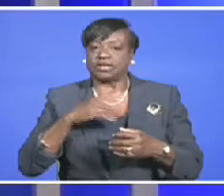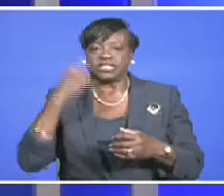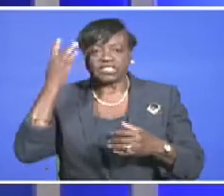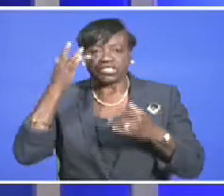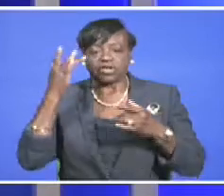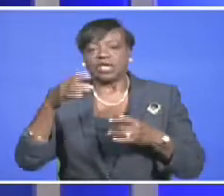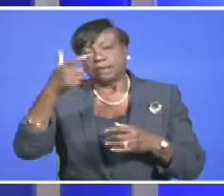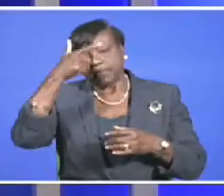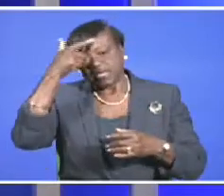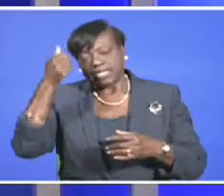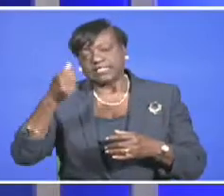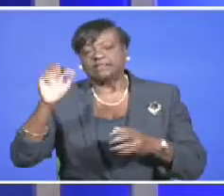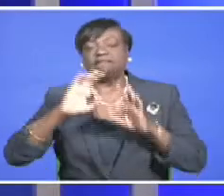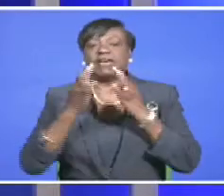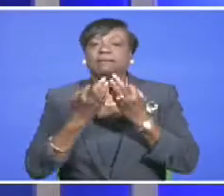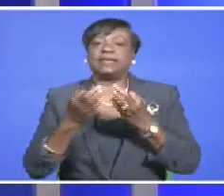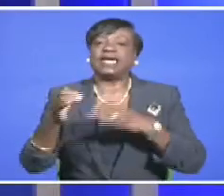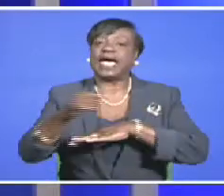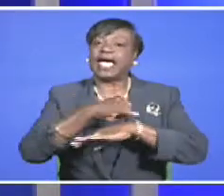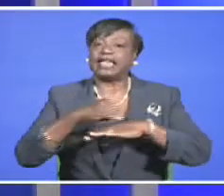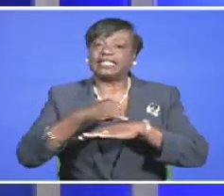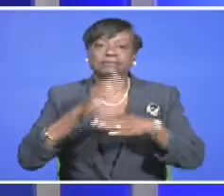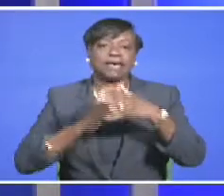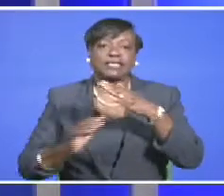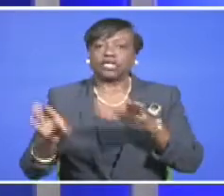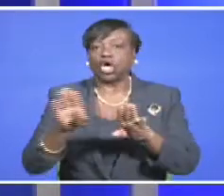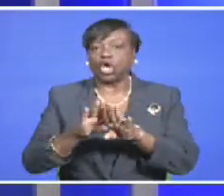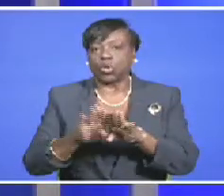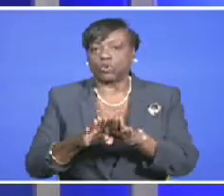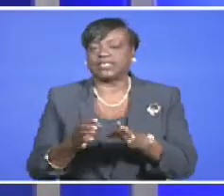of commercial banks there. Here's Sieska Adderley.